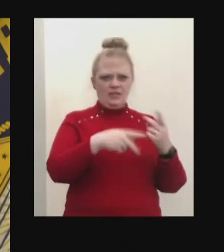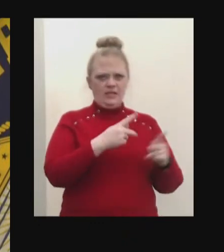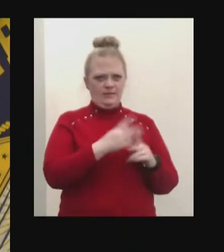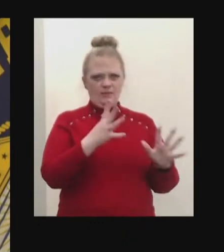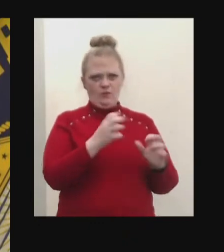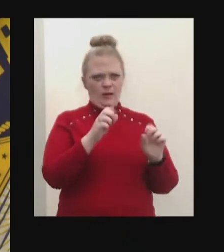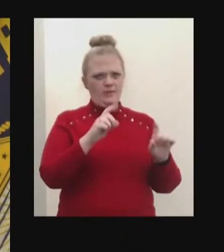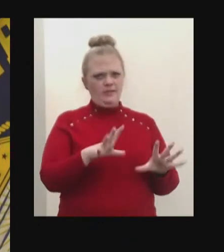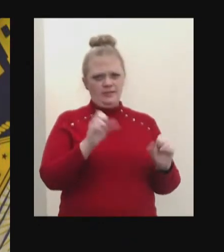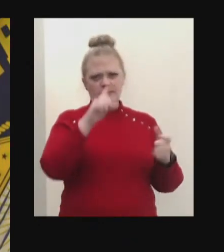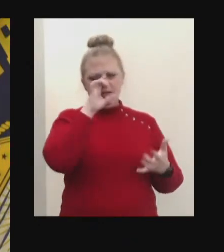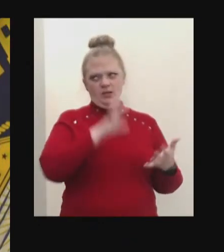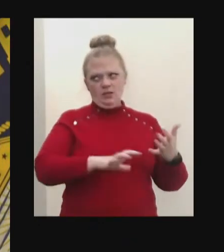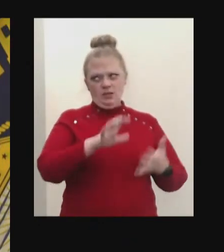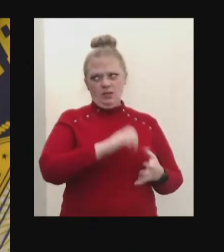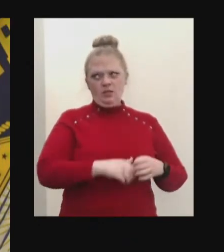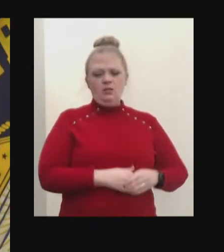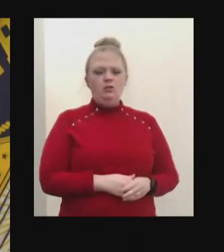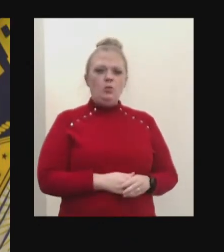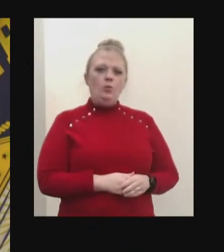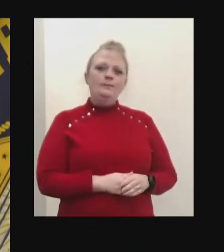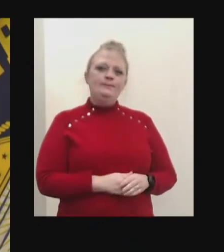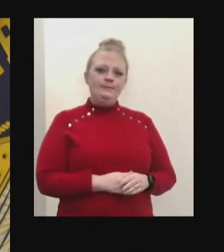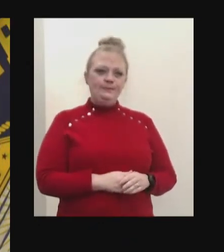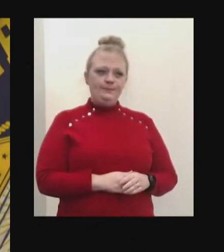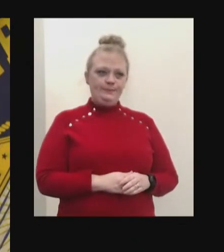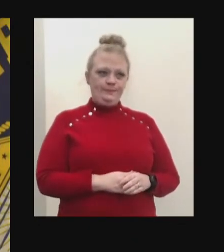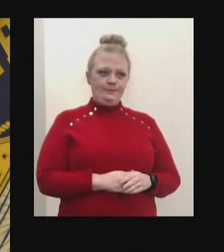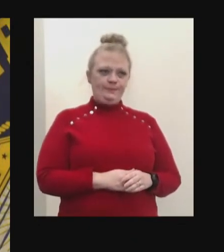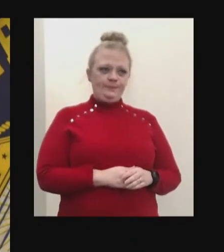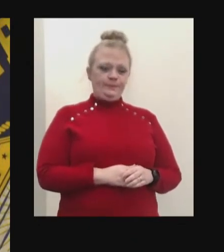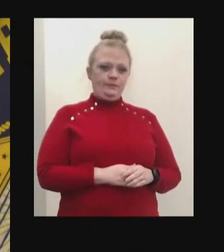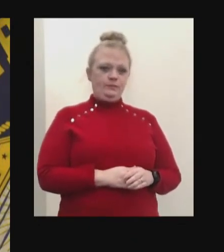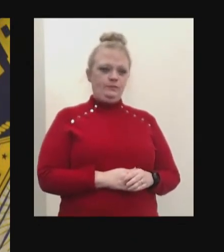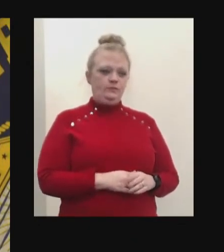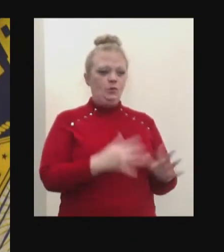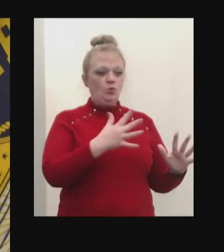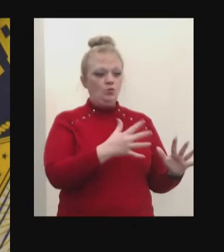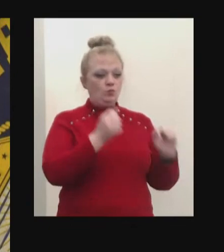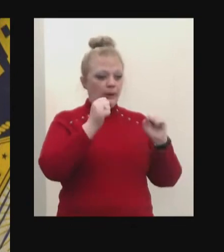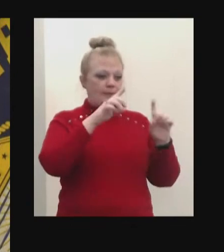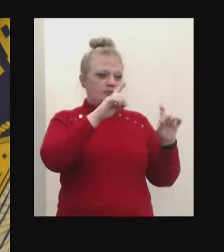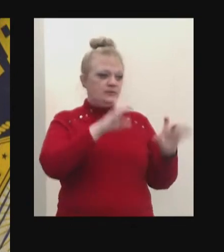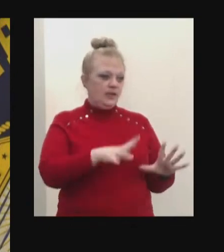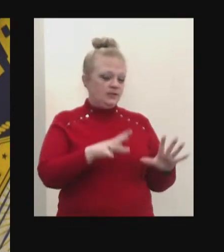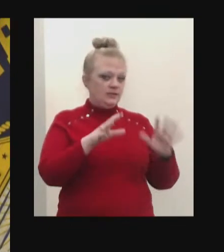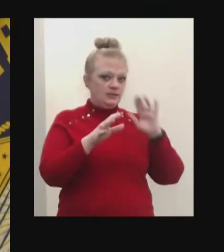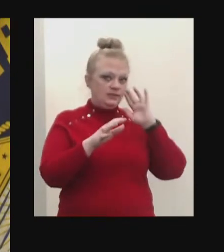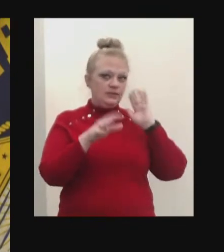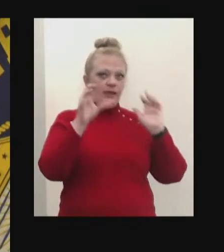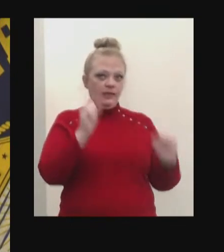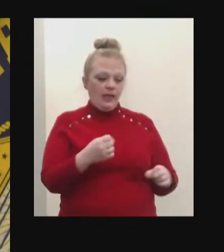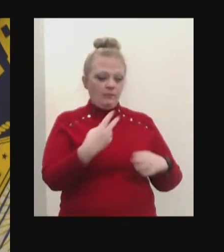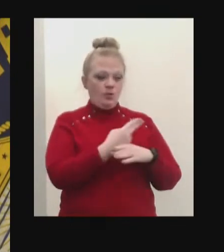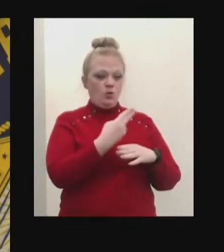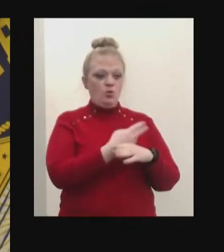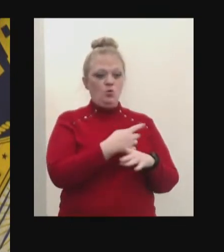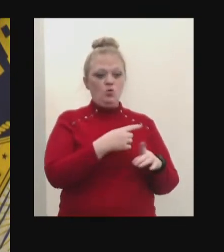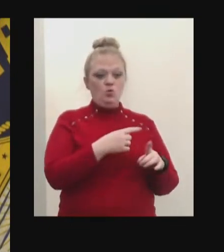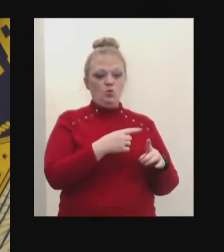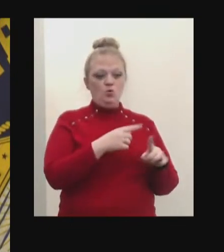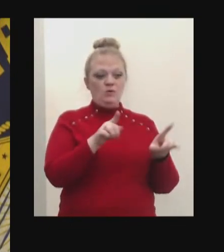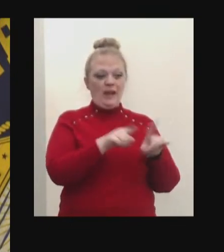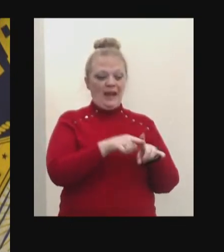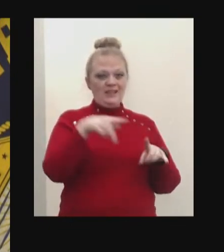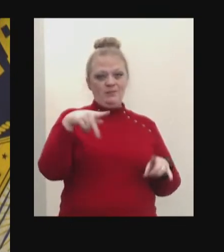confusing. So, whether a rapid test and rapid antigen test can be used as a point of care test,